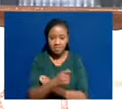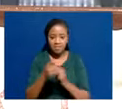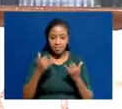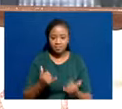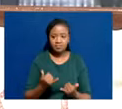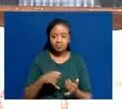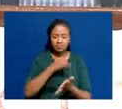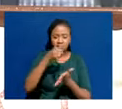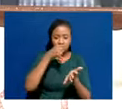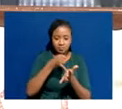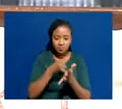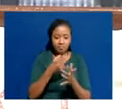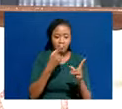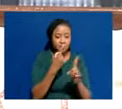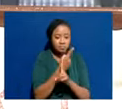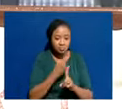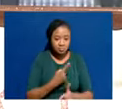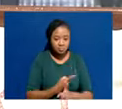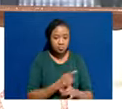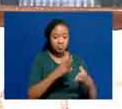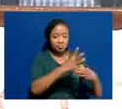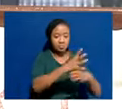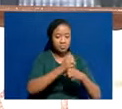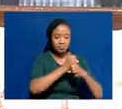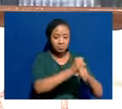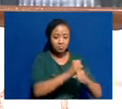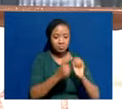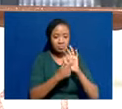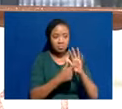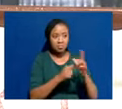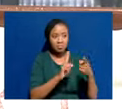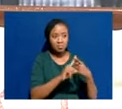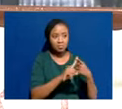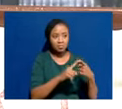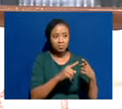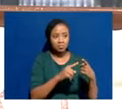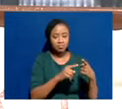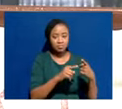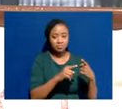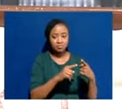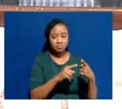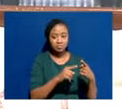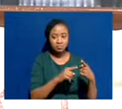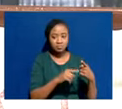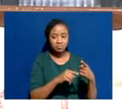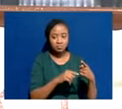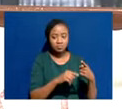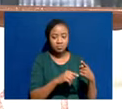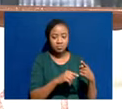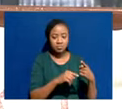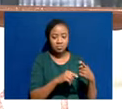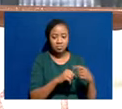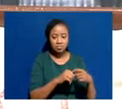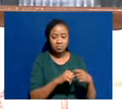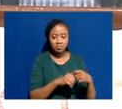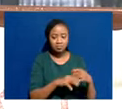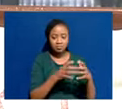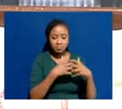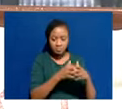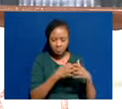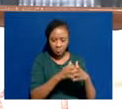resident associations. Kara is there. There's Abdul Malik Gishuki is there representing Kara. We have the